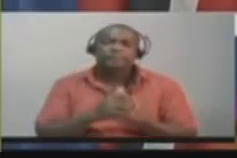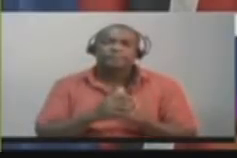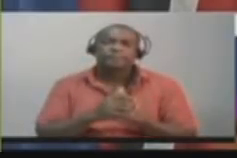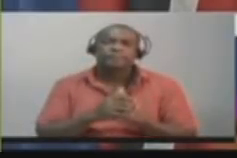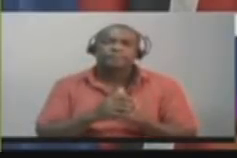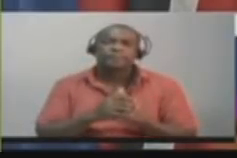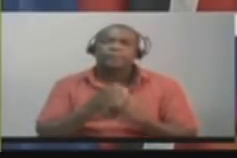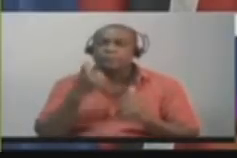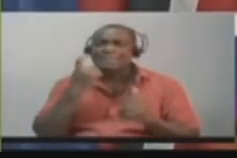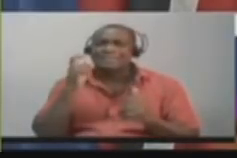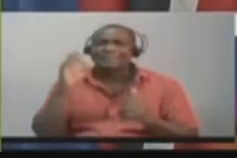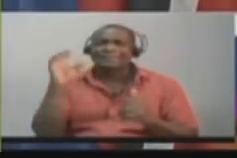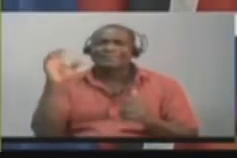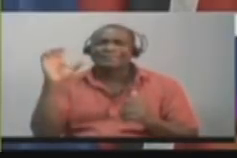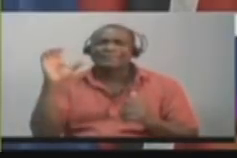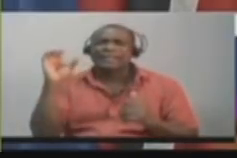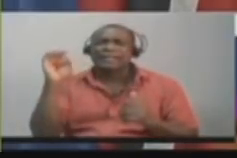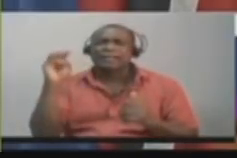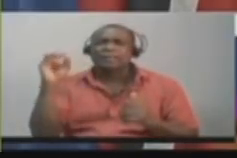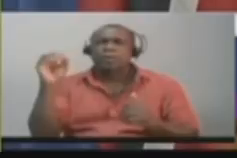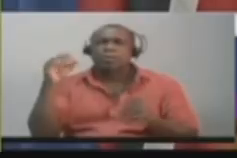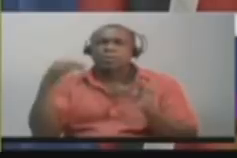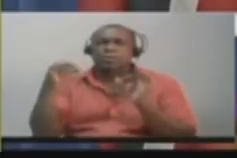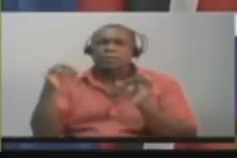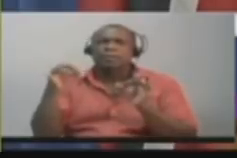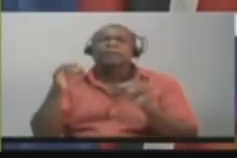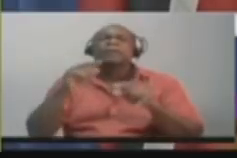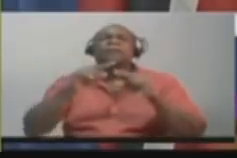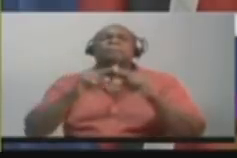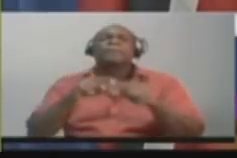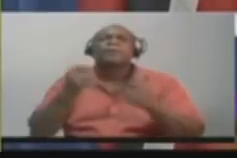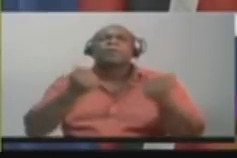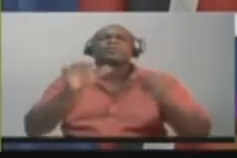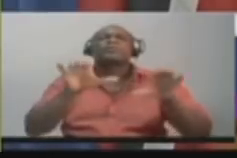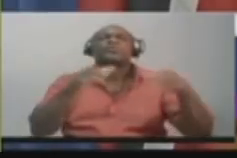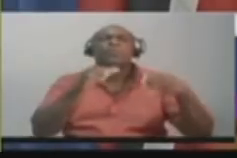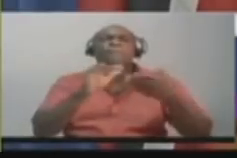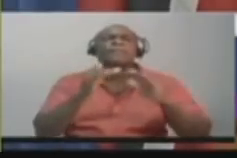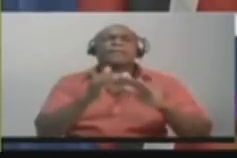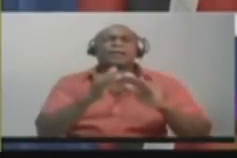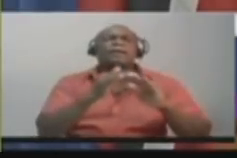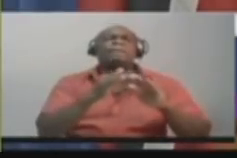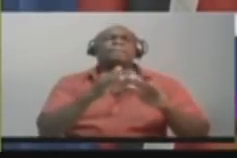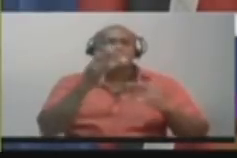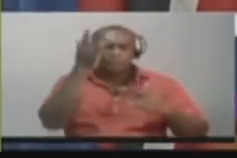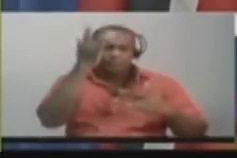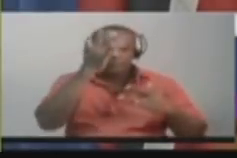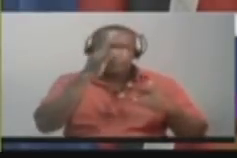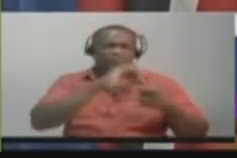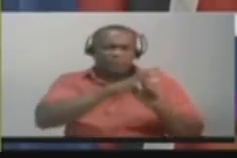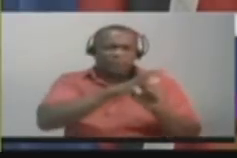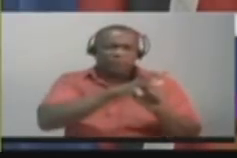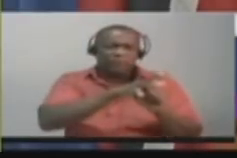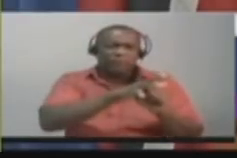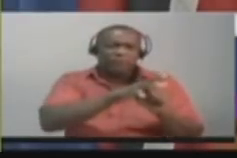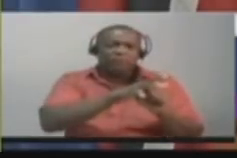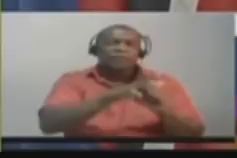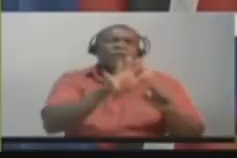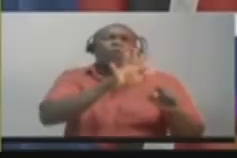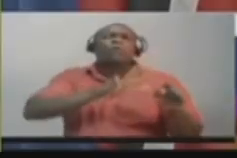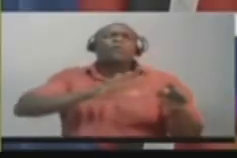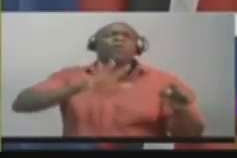mentioned, depending on which groups of individuals get infected, your overall or average case fatality rate will